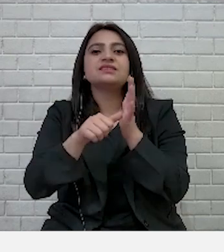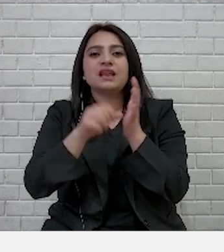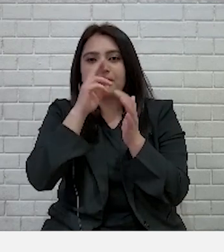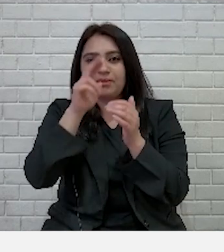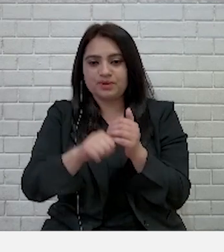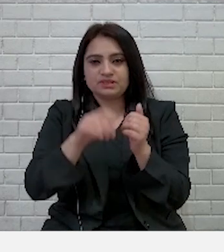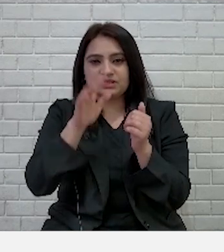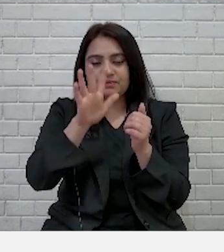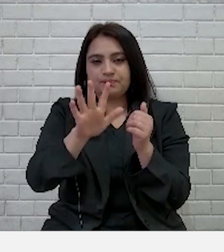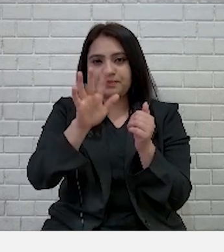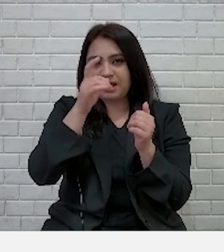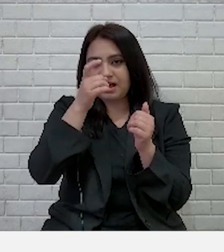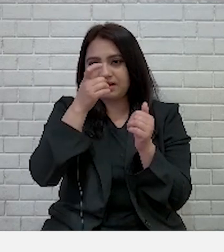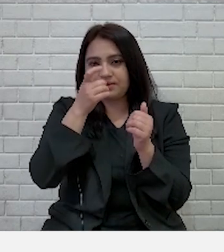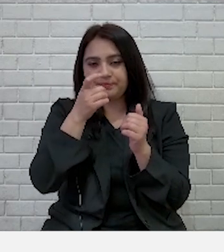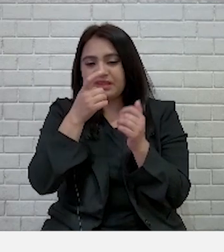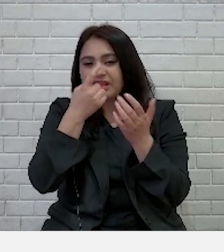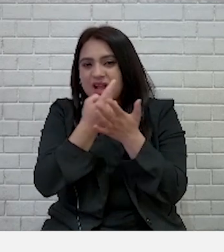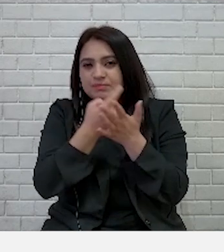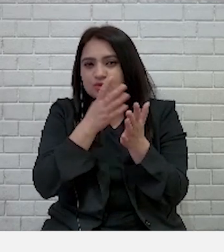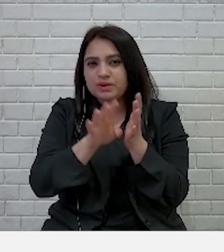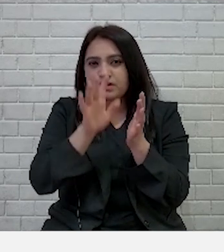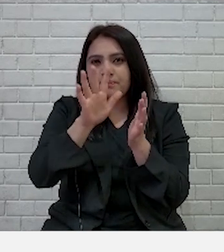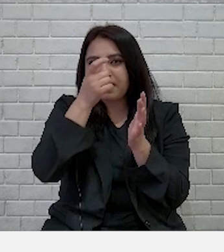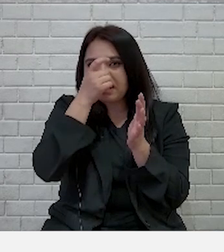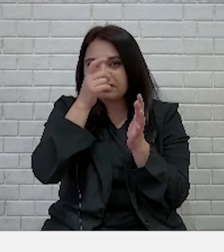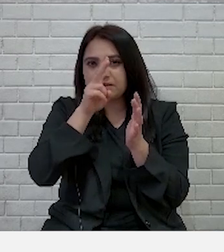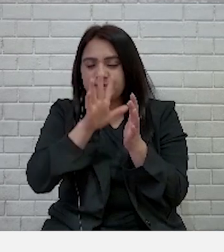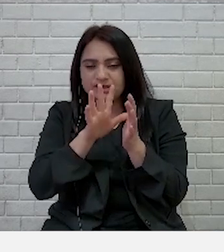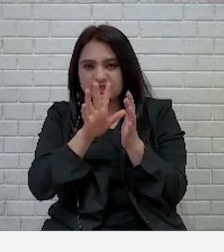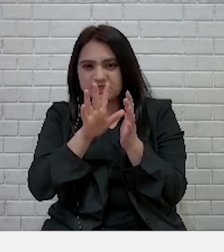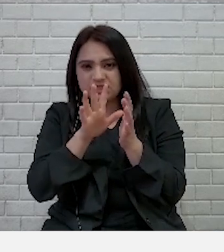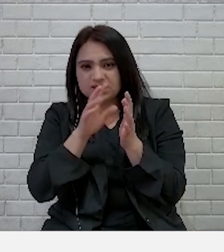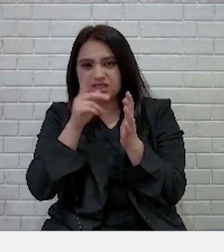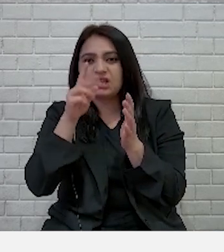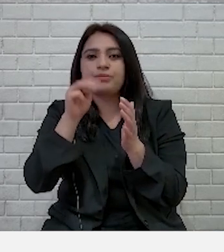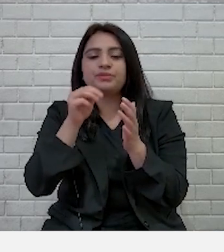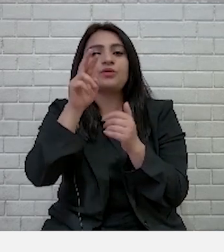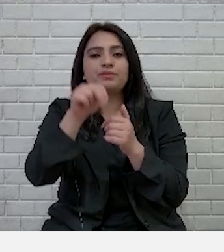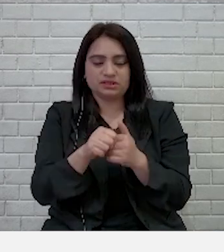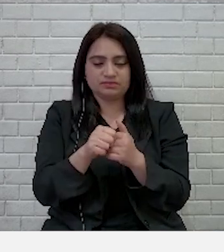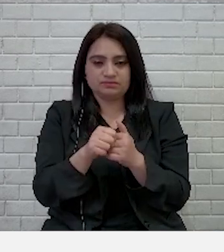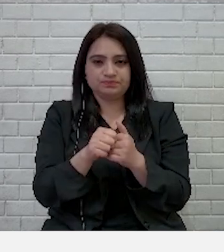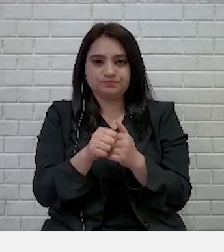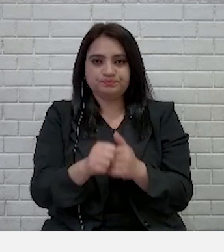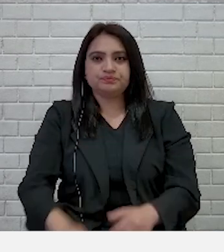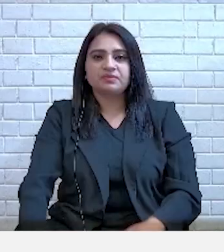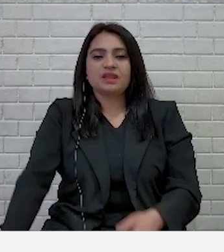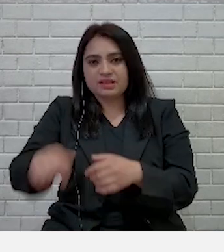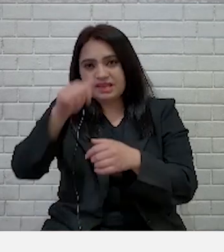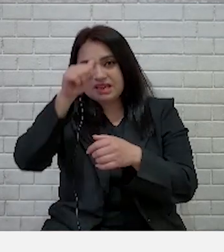525.6 km west from the Kathmandu Valley and nearly 3 km near the Indian borders.